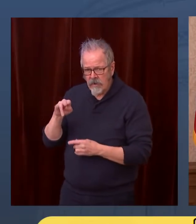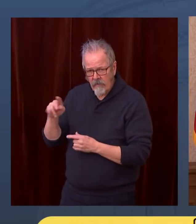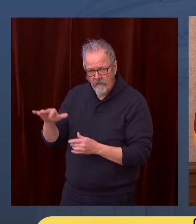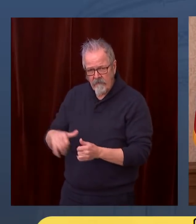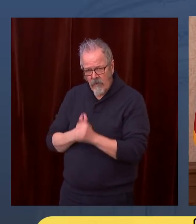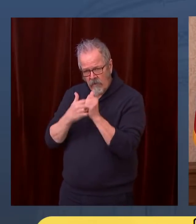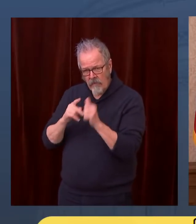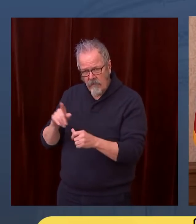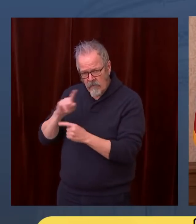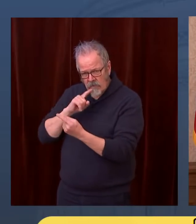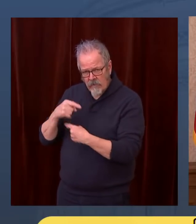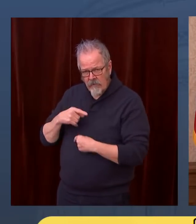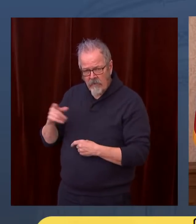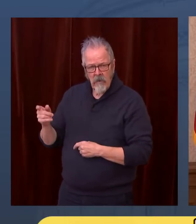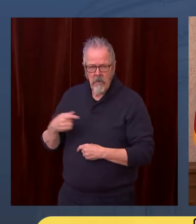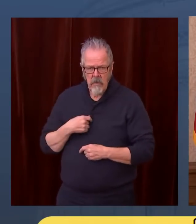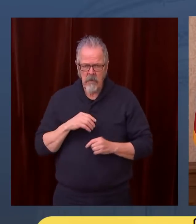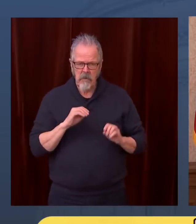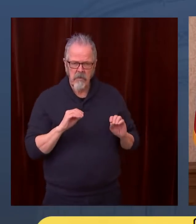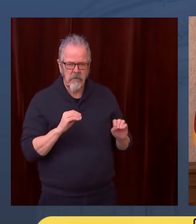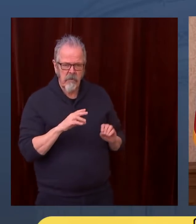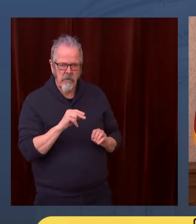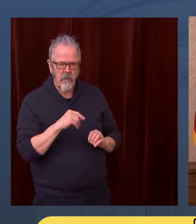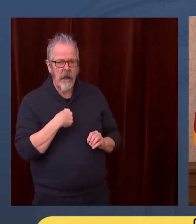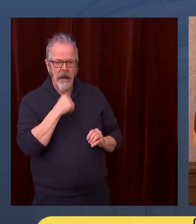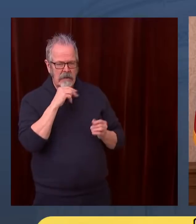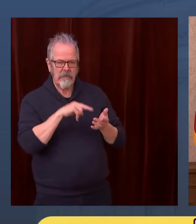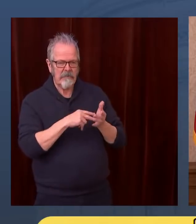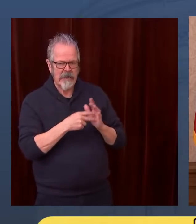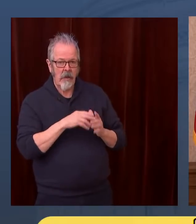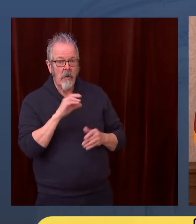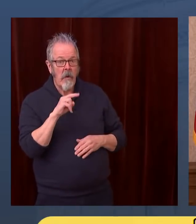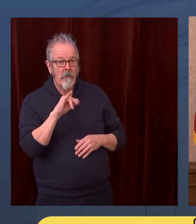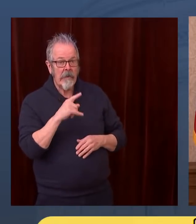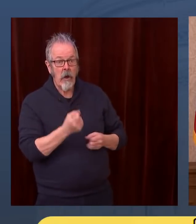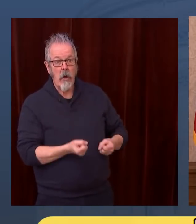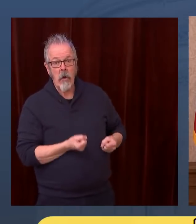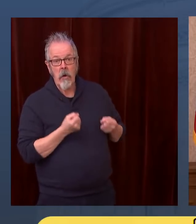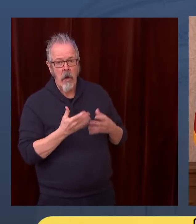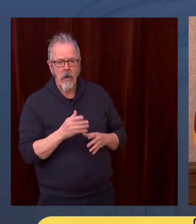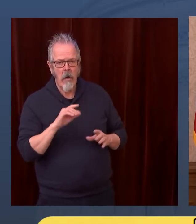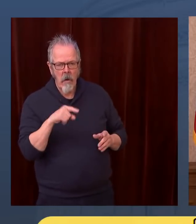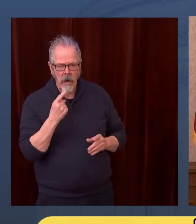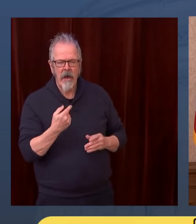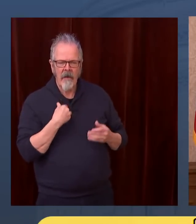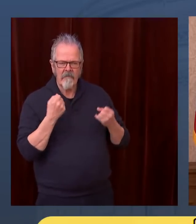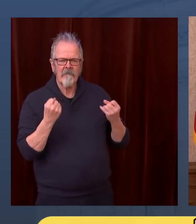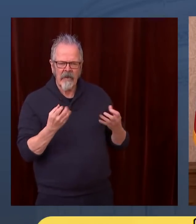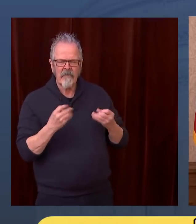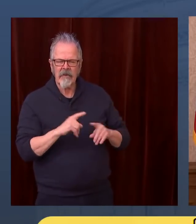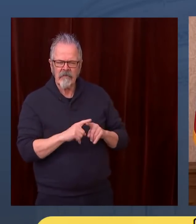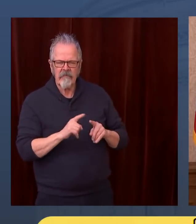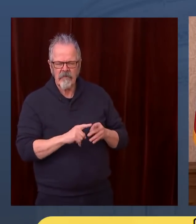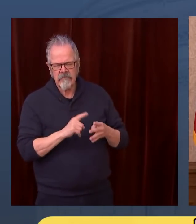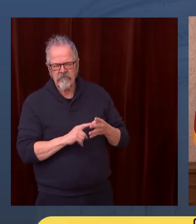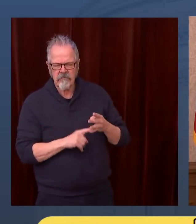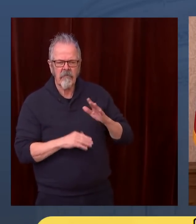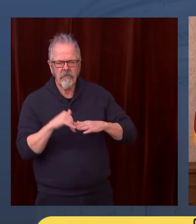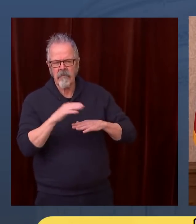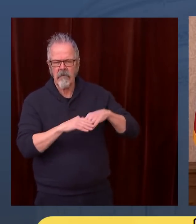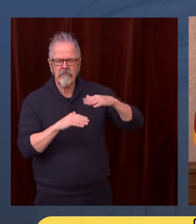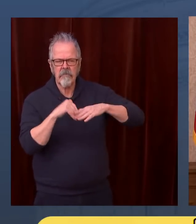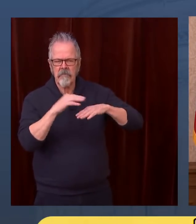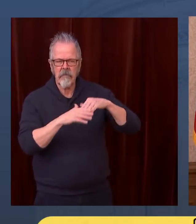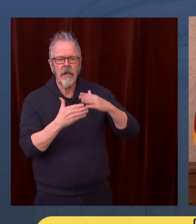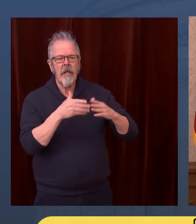No, and I wasn't suggesting COVID isn't a key factor in this, just that there's a lot of other factors at play, but I appreciate the